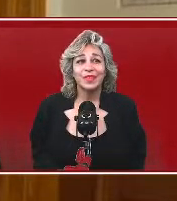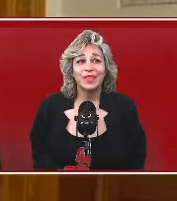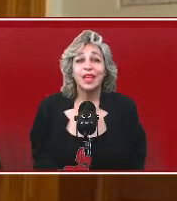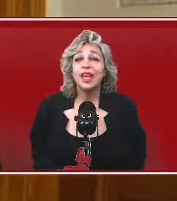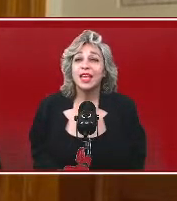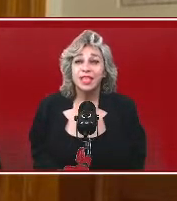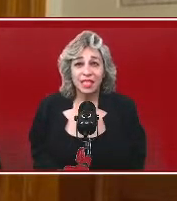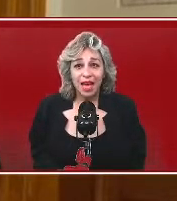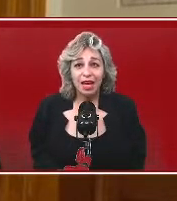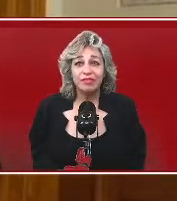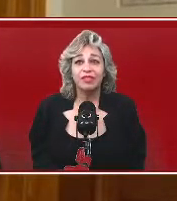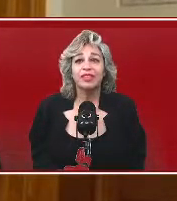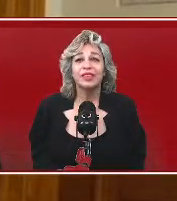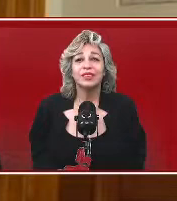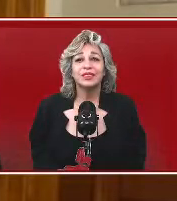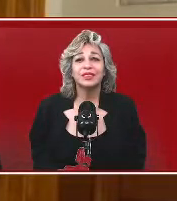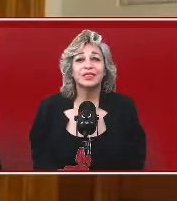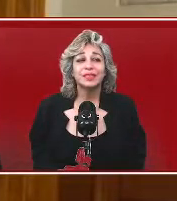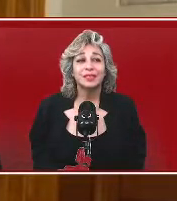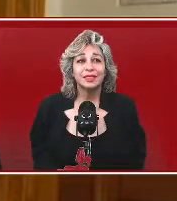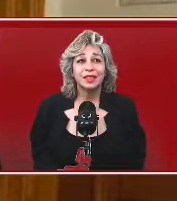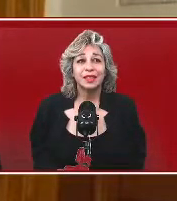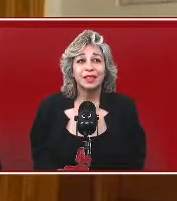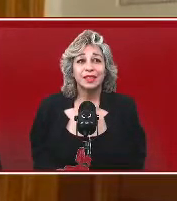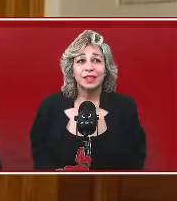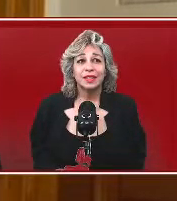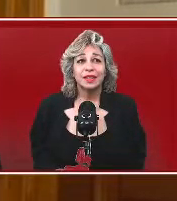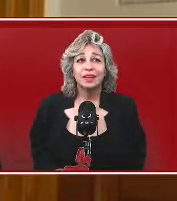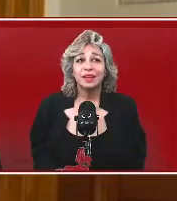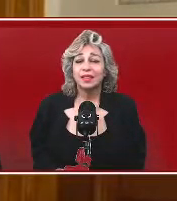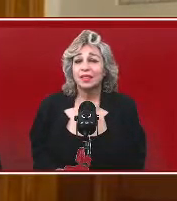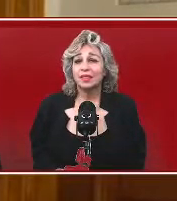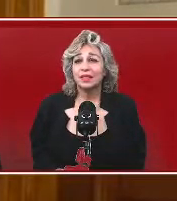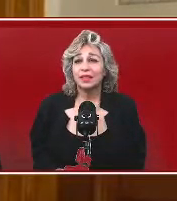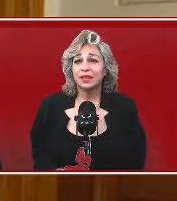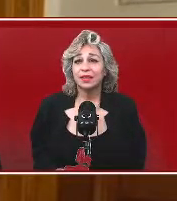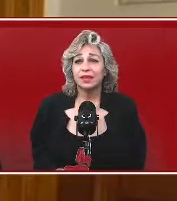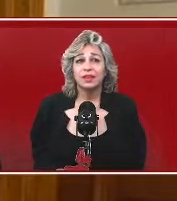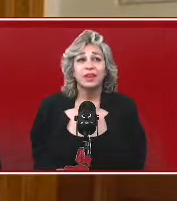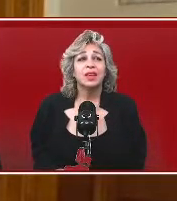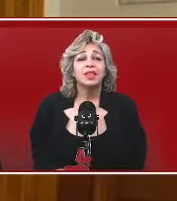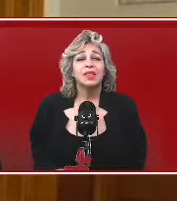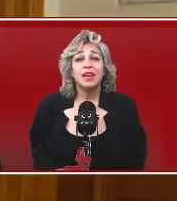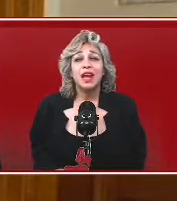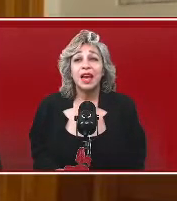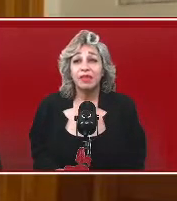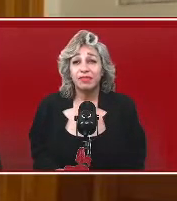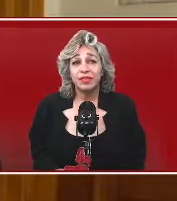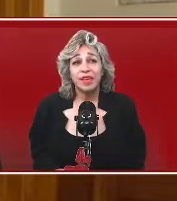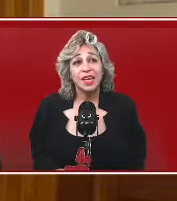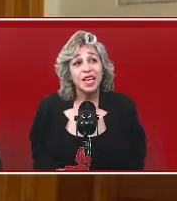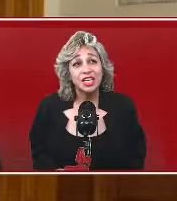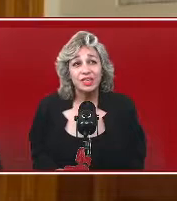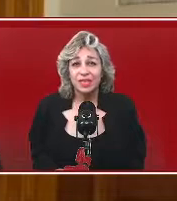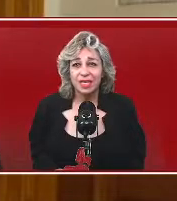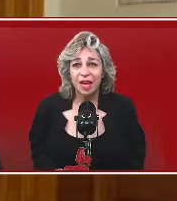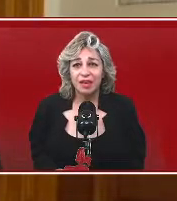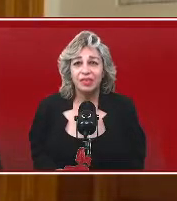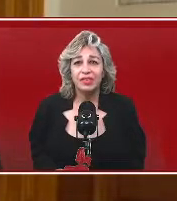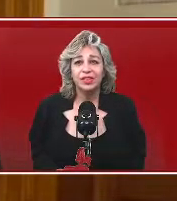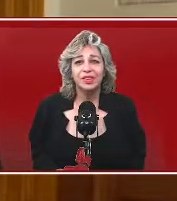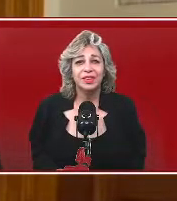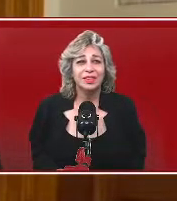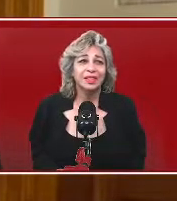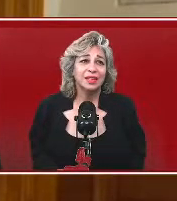vida. is life. La vida de cada uno de nosotros The life that each of us